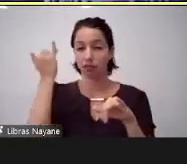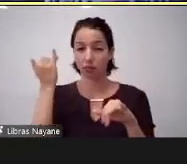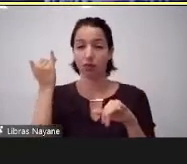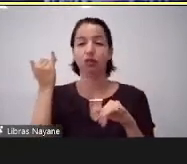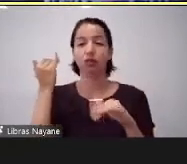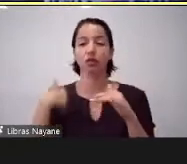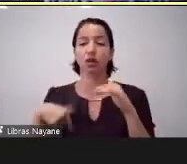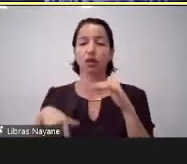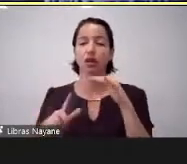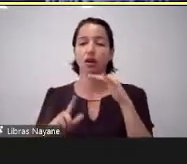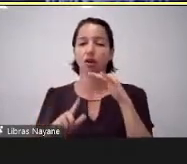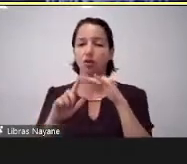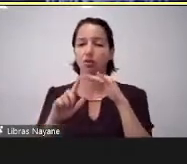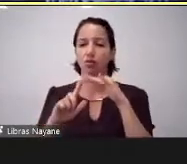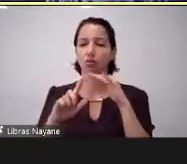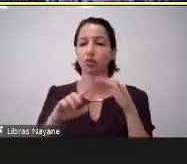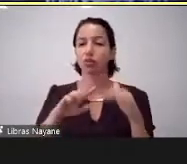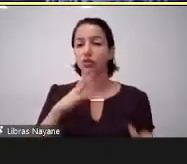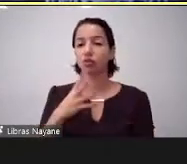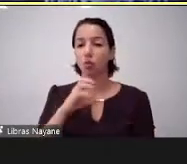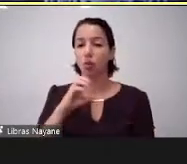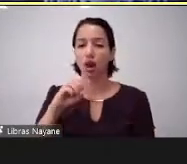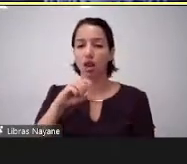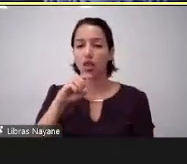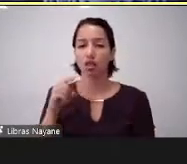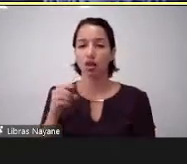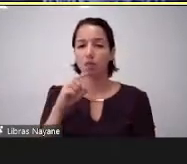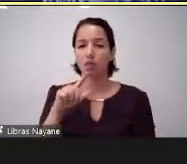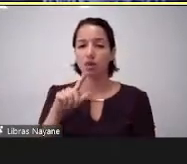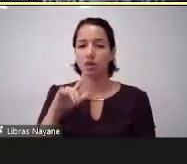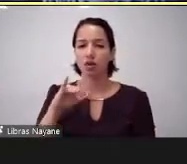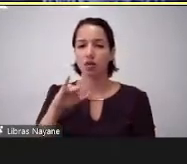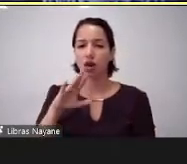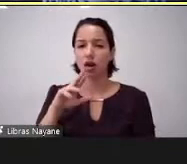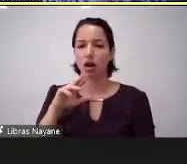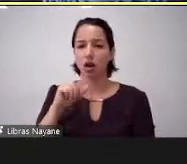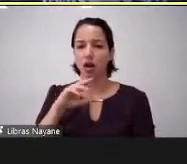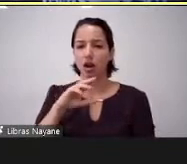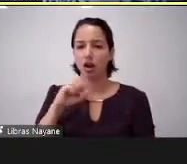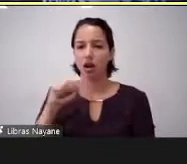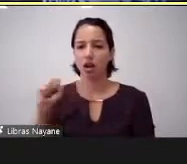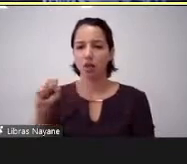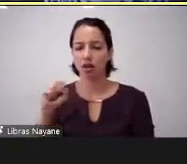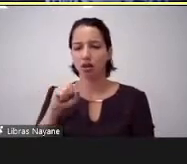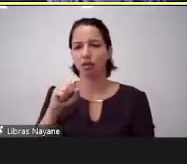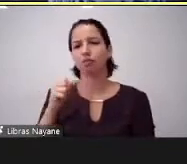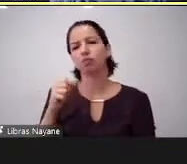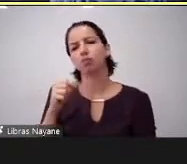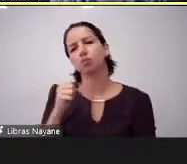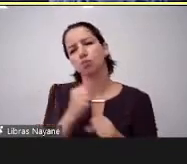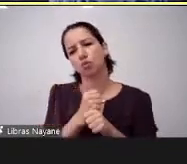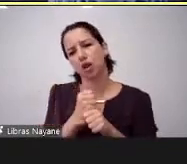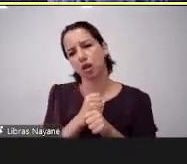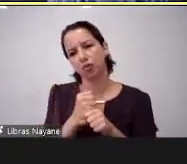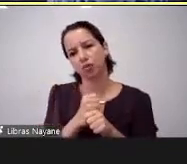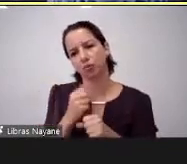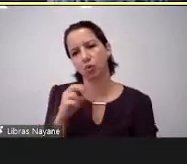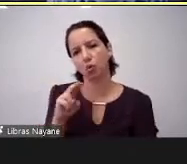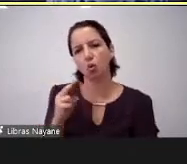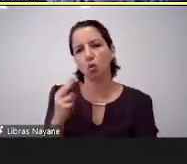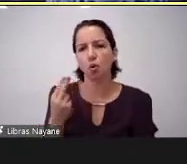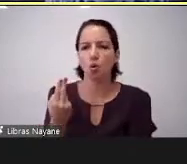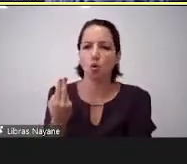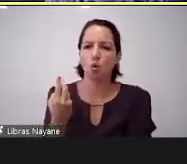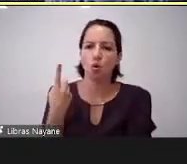£40,000 per annum, or 100% of earned income if that is lower. So £40,000 is,